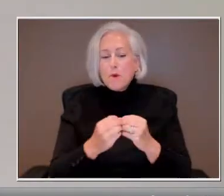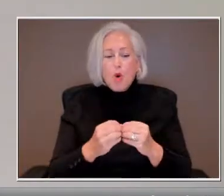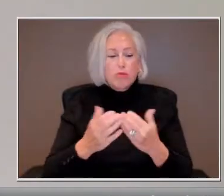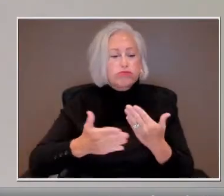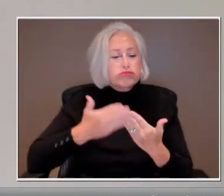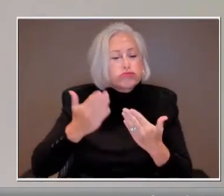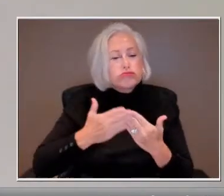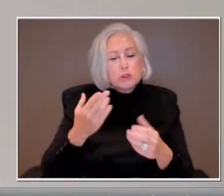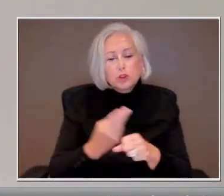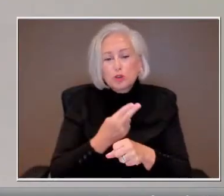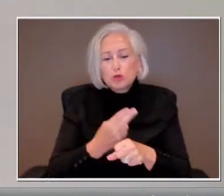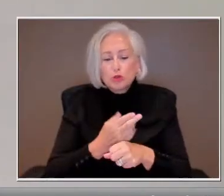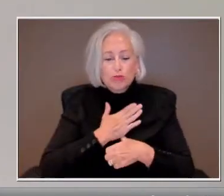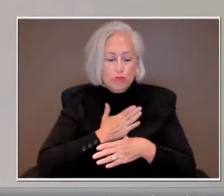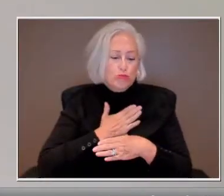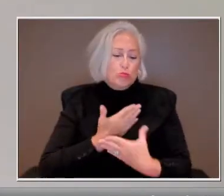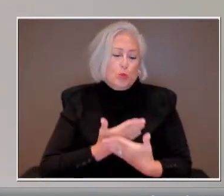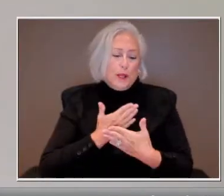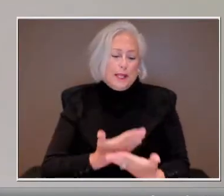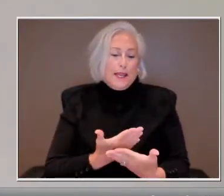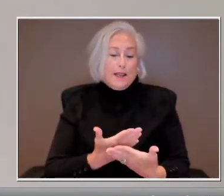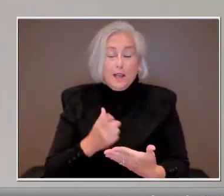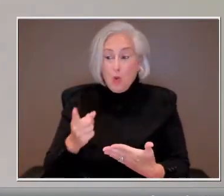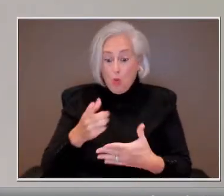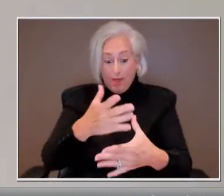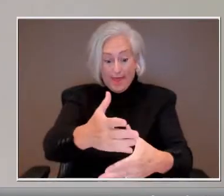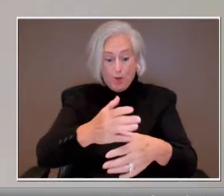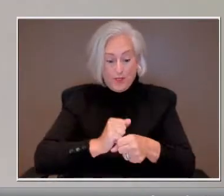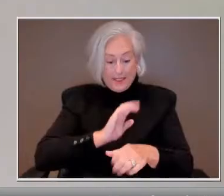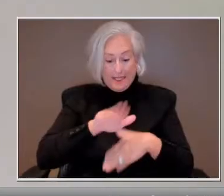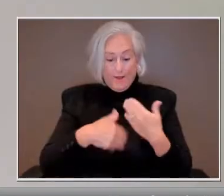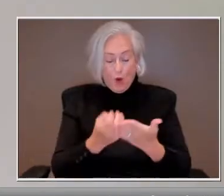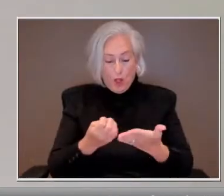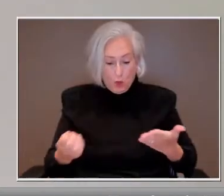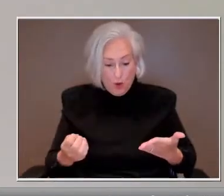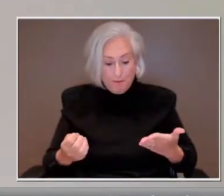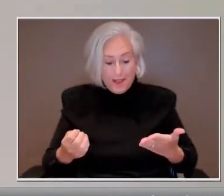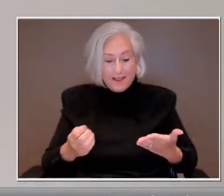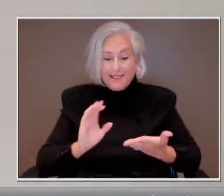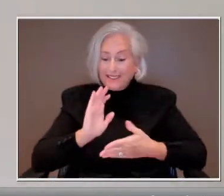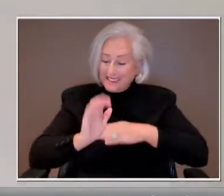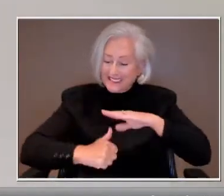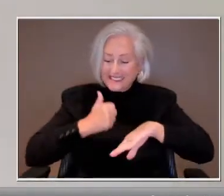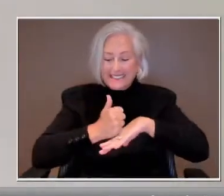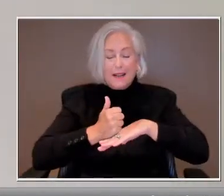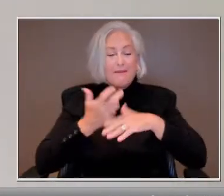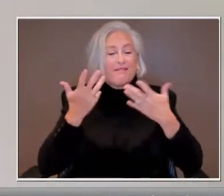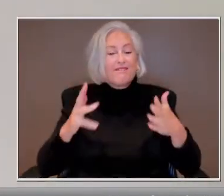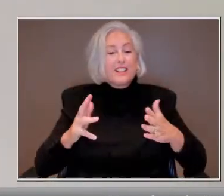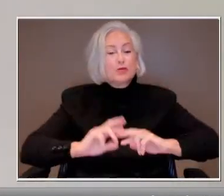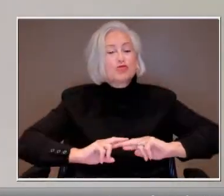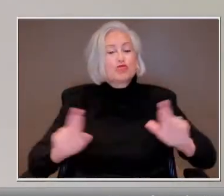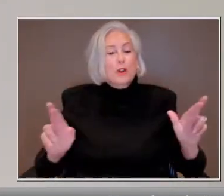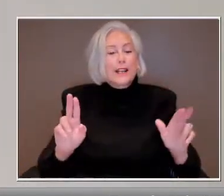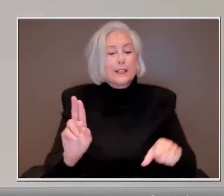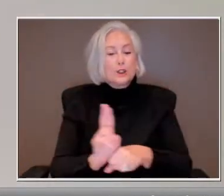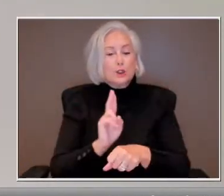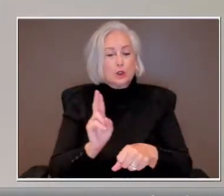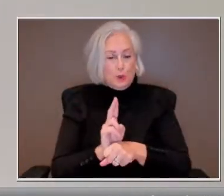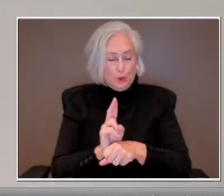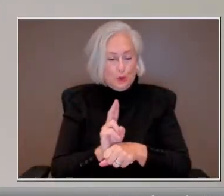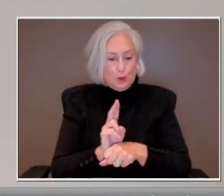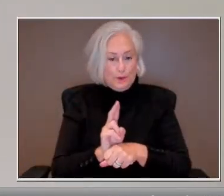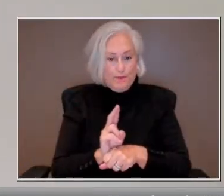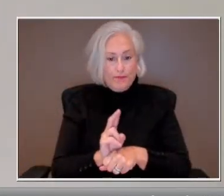when they do get the equipment, it is pretty much set up for them, ready to go. And then when they do use their vital signs, they're